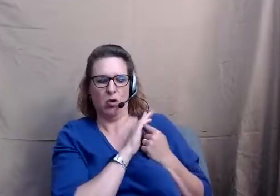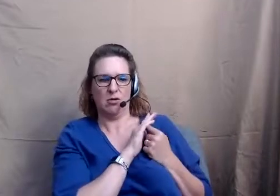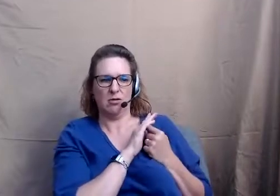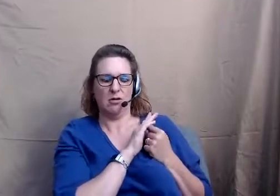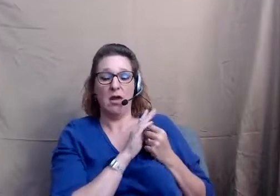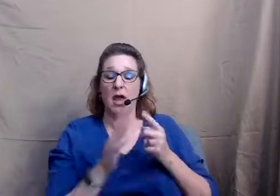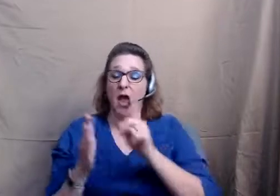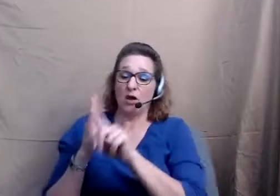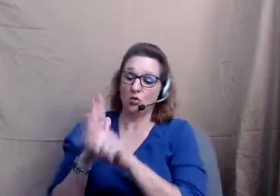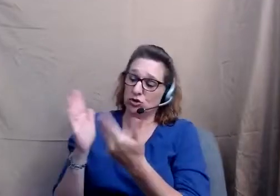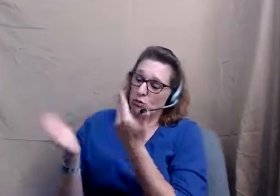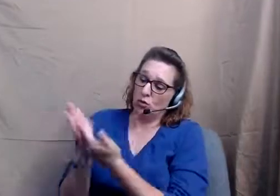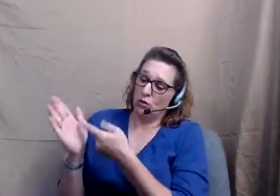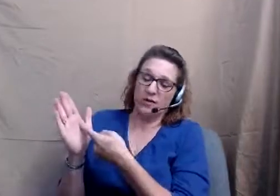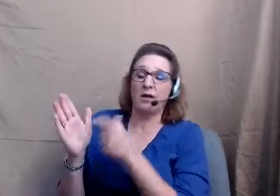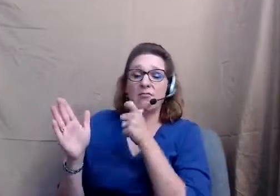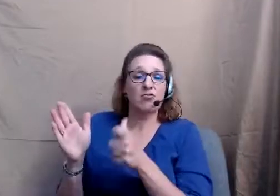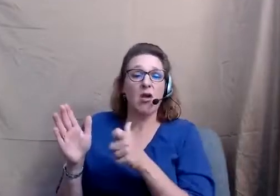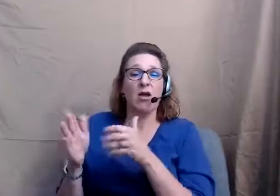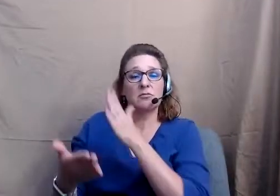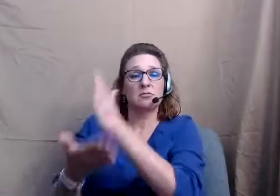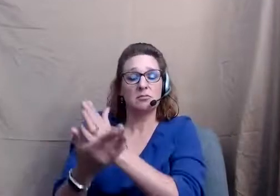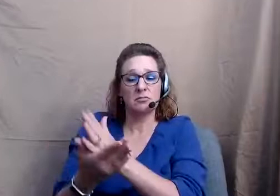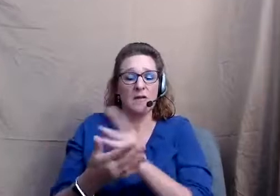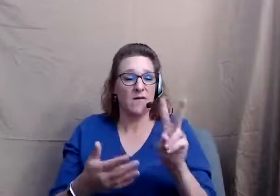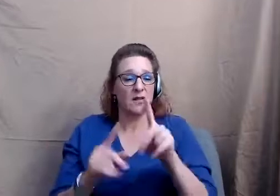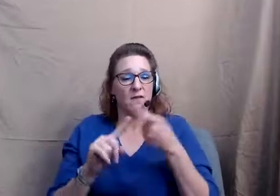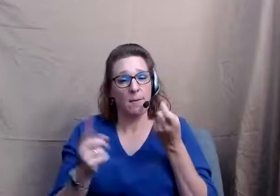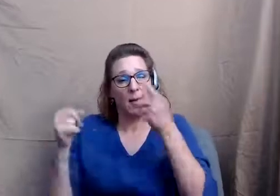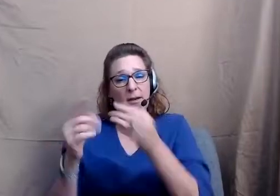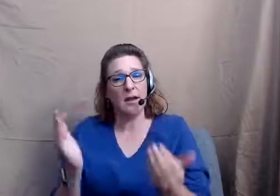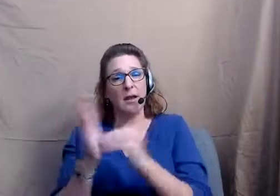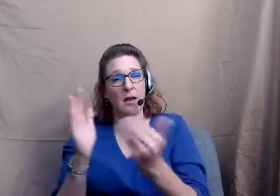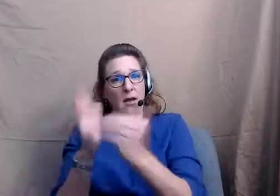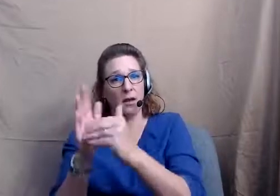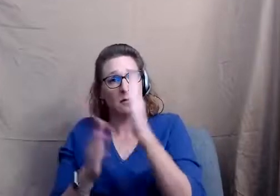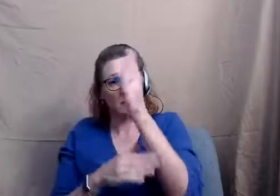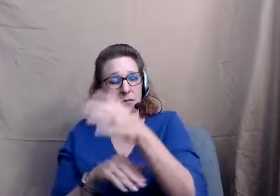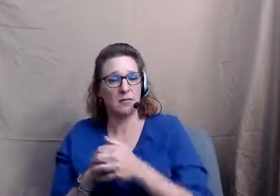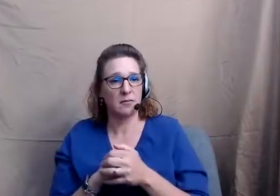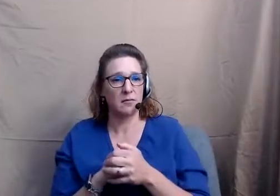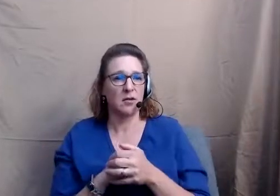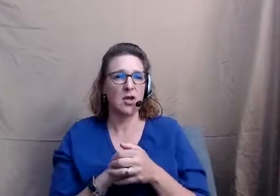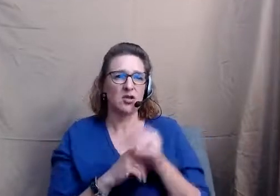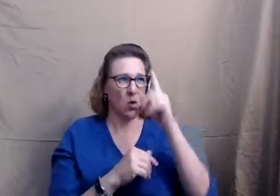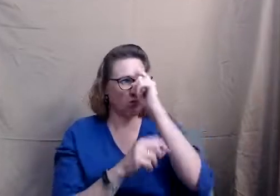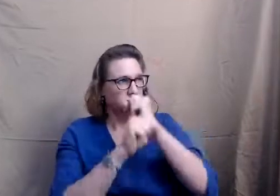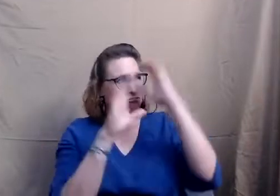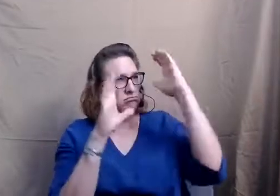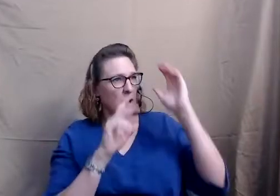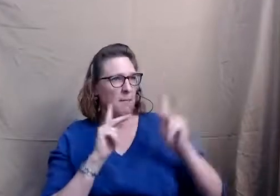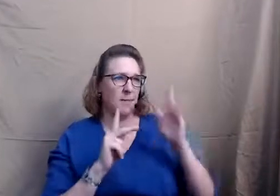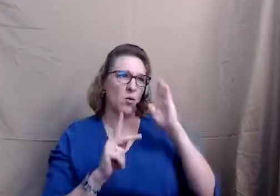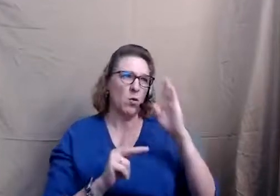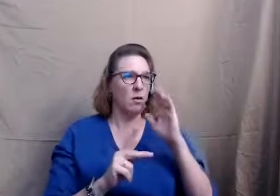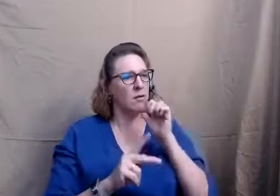shows us that they are not preventing violence from being repeated either. And so this idea that somehow people will be less